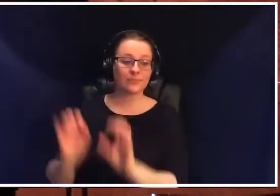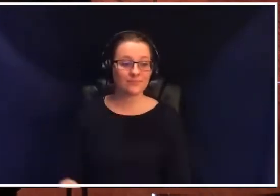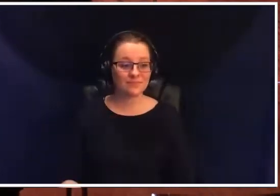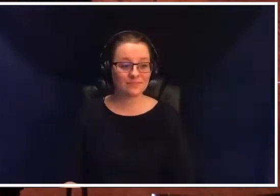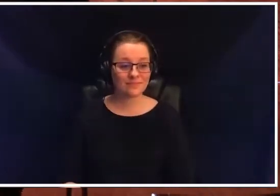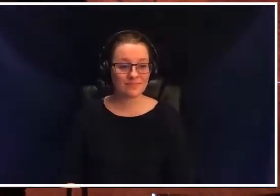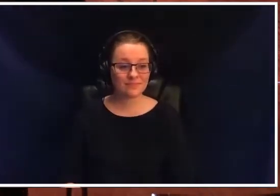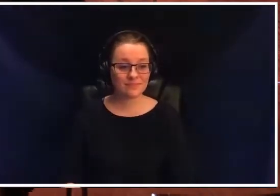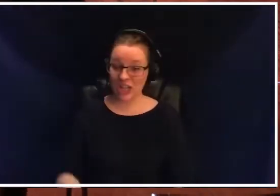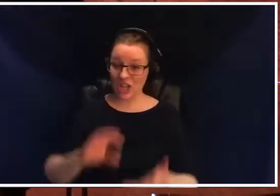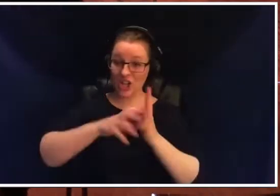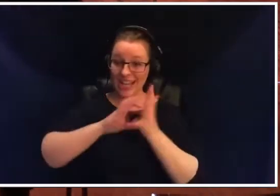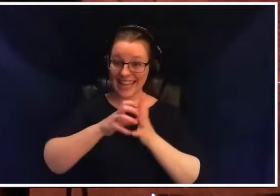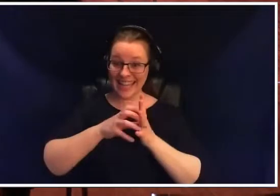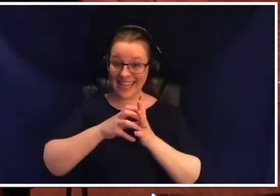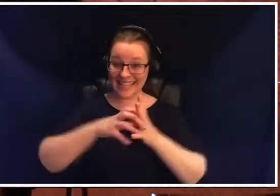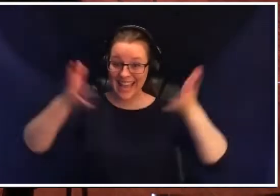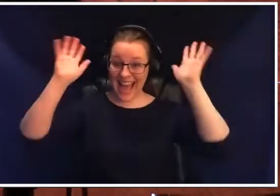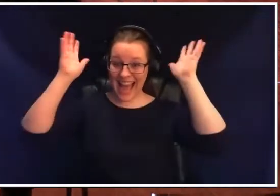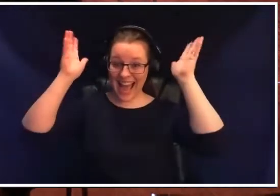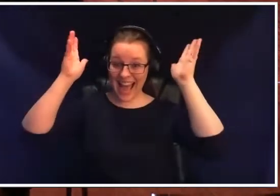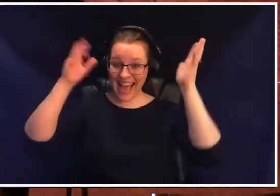more. Cookies! Woo!